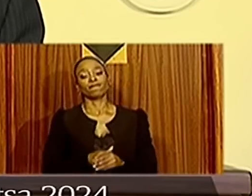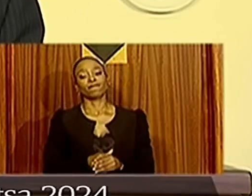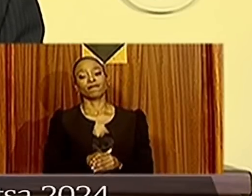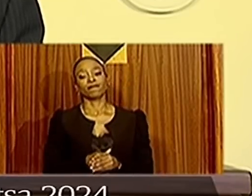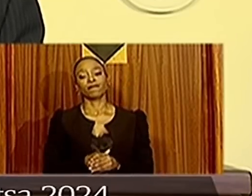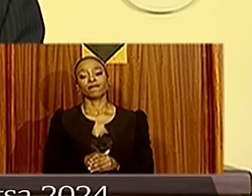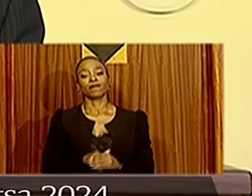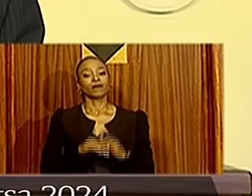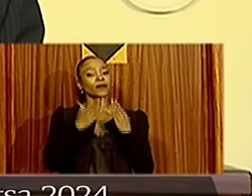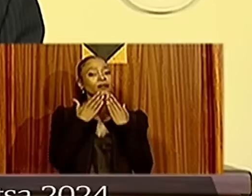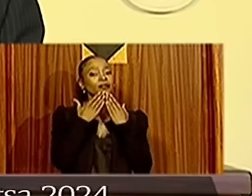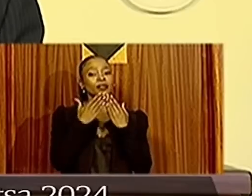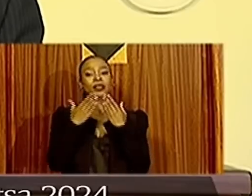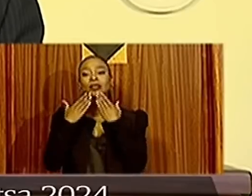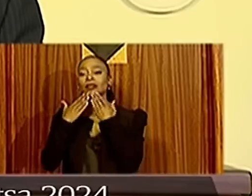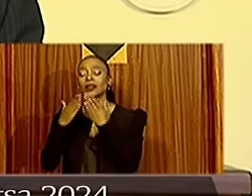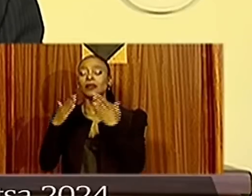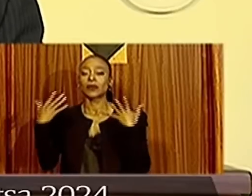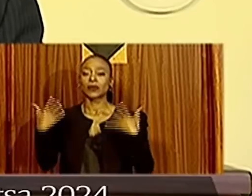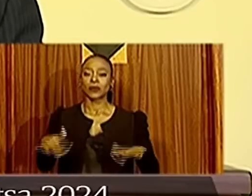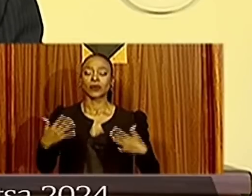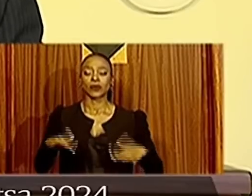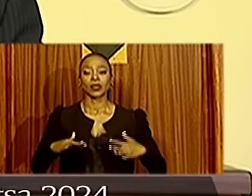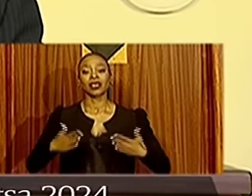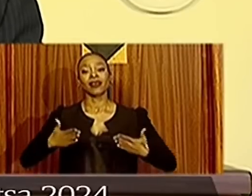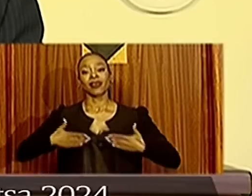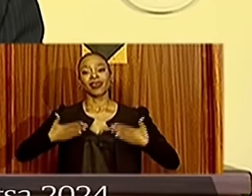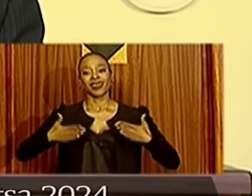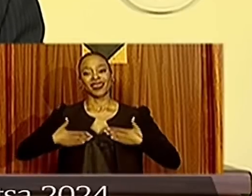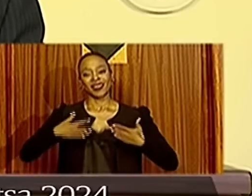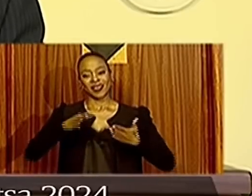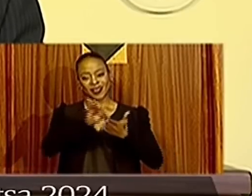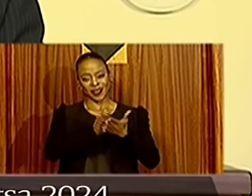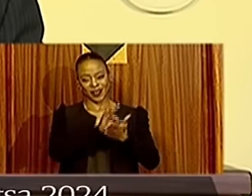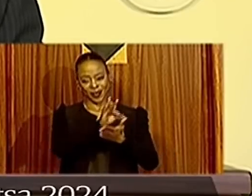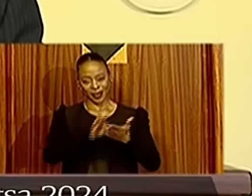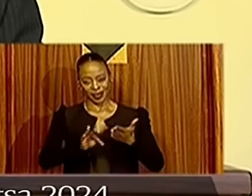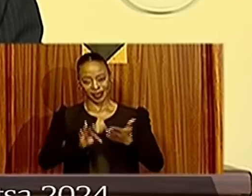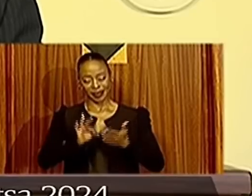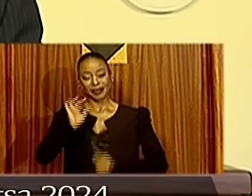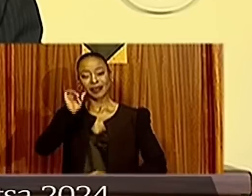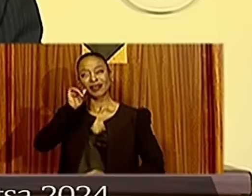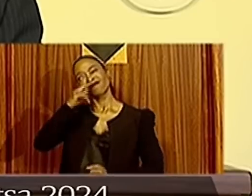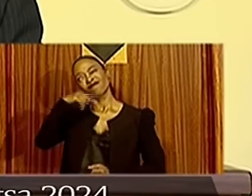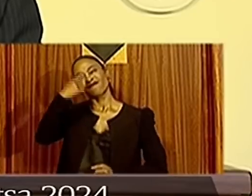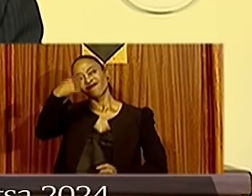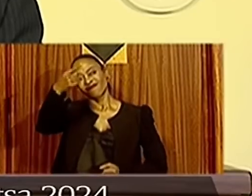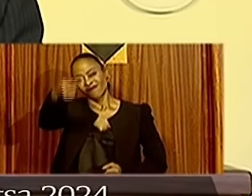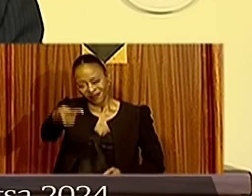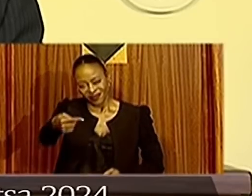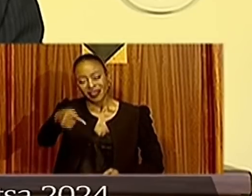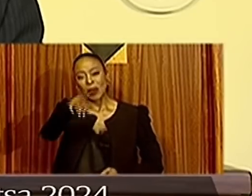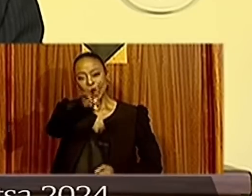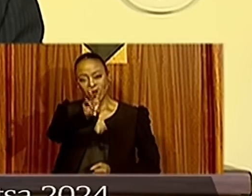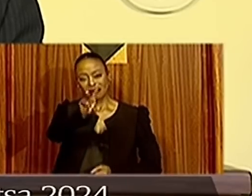I thank you all and happy voting tomorrow, day after tomorrow, and on